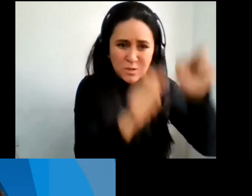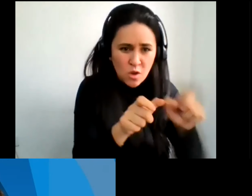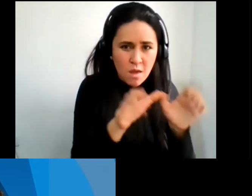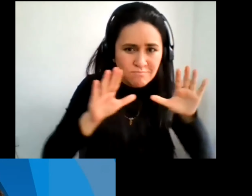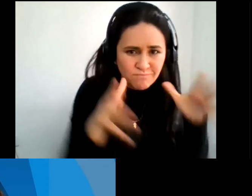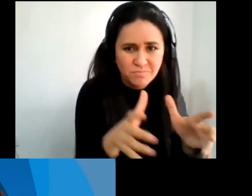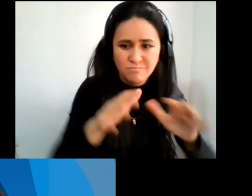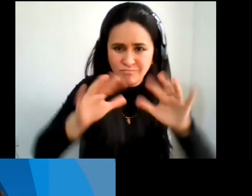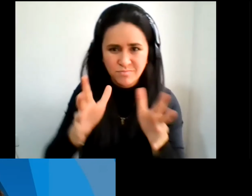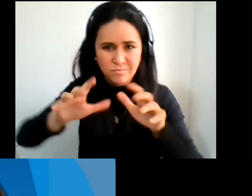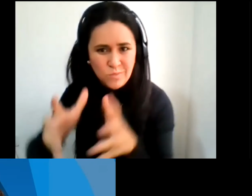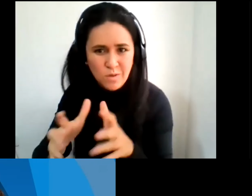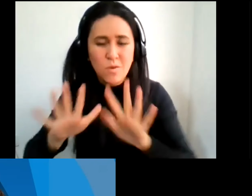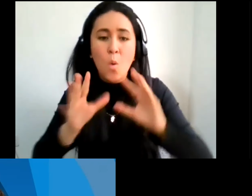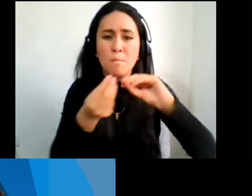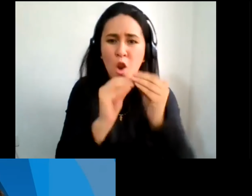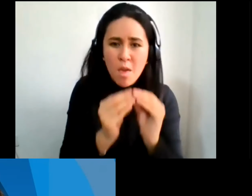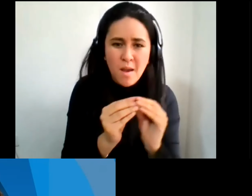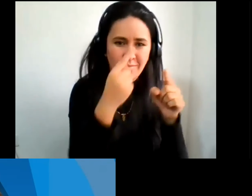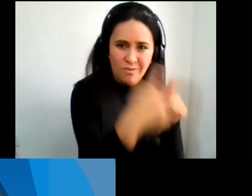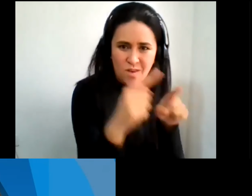groups.